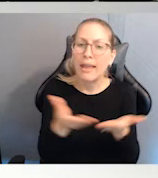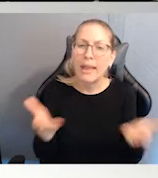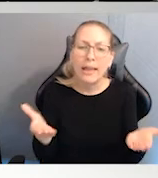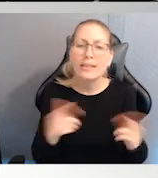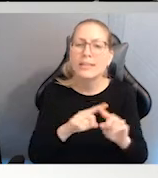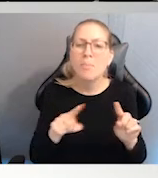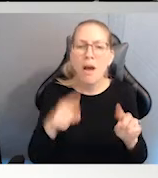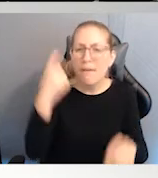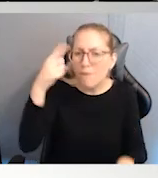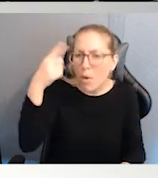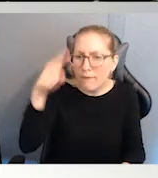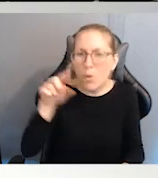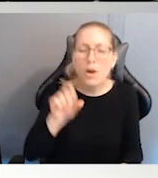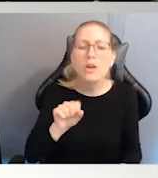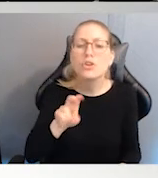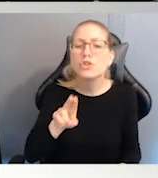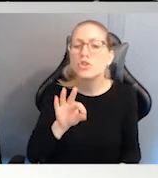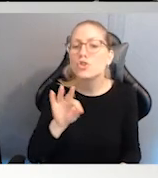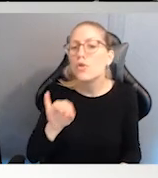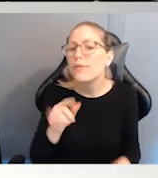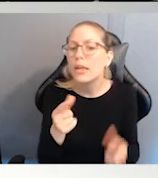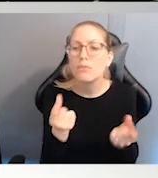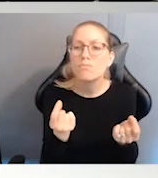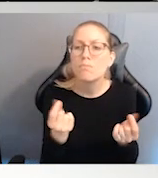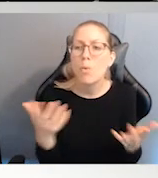Up for Independence today. So what do you do for us?